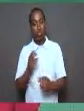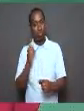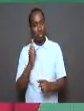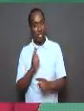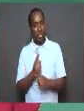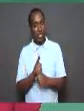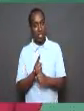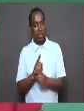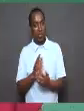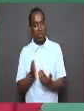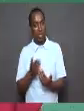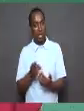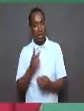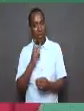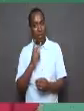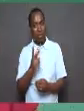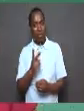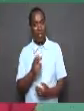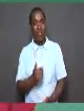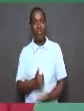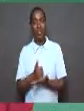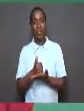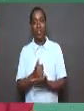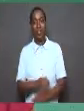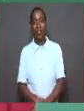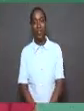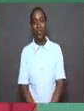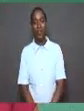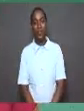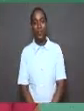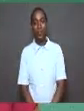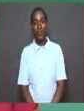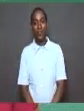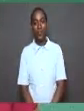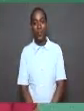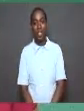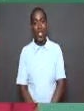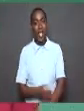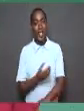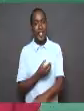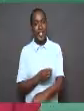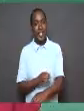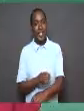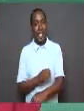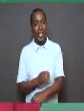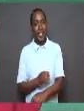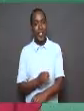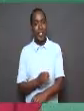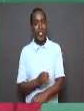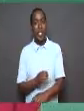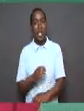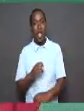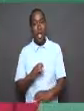parts of the cell, easier to see. The cells that have been